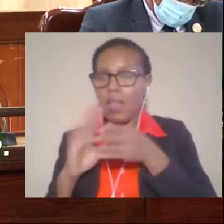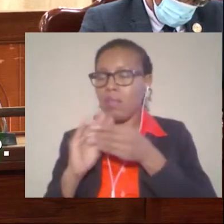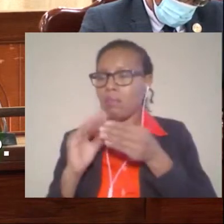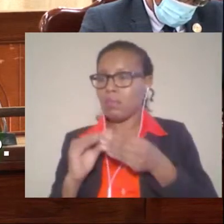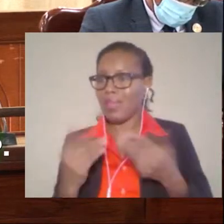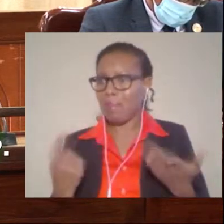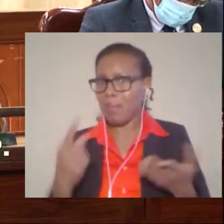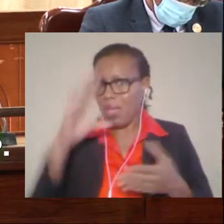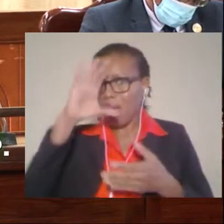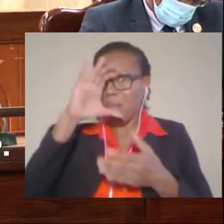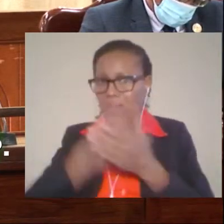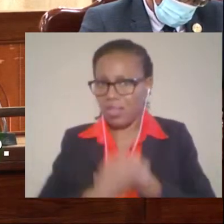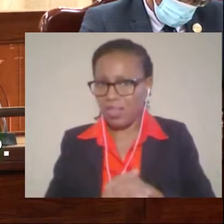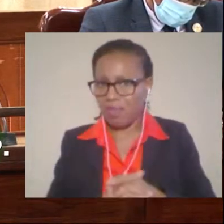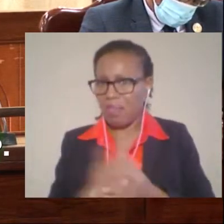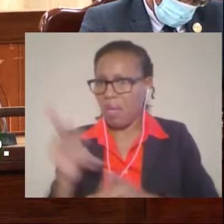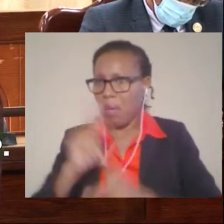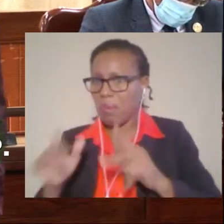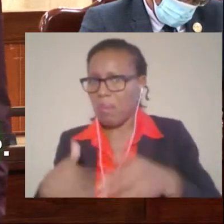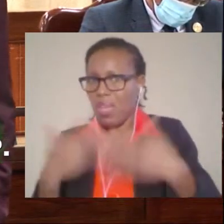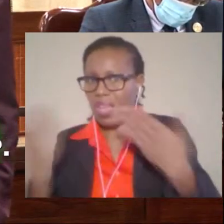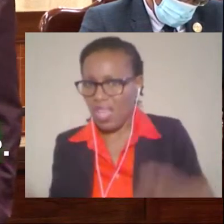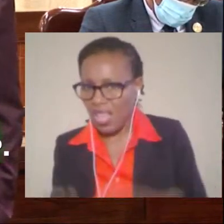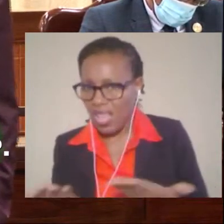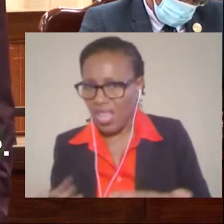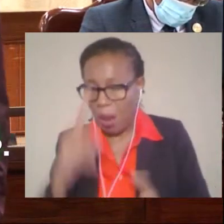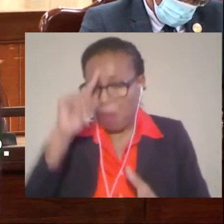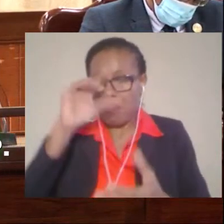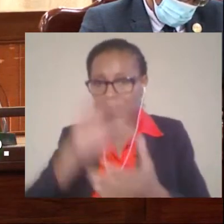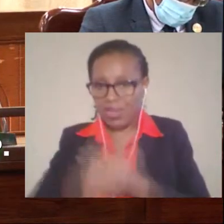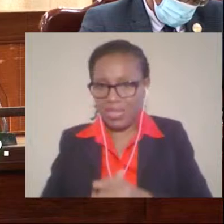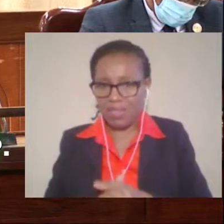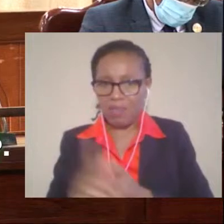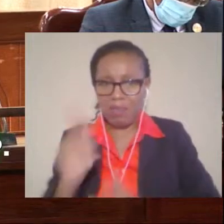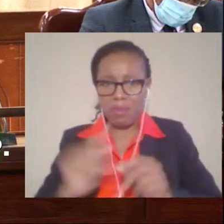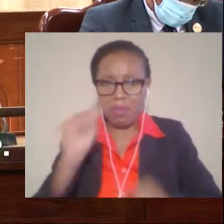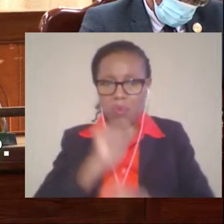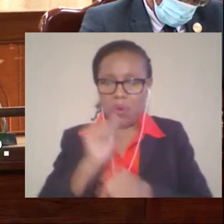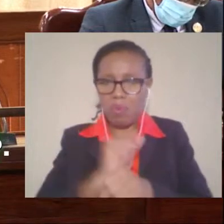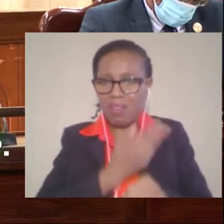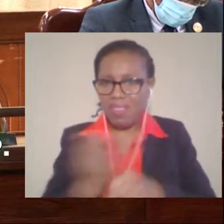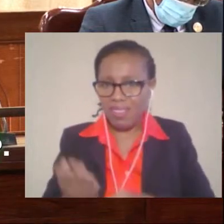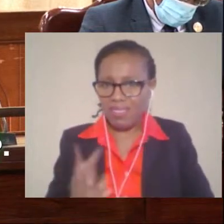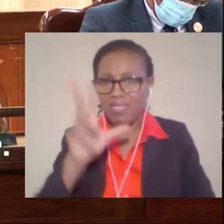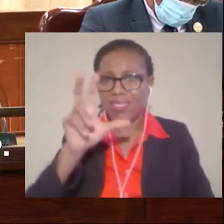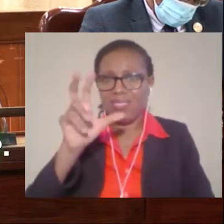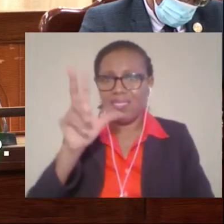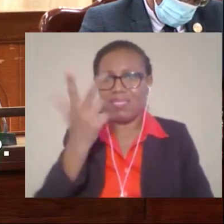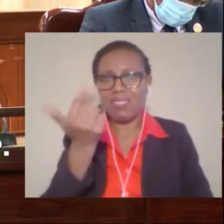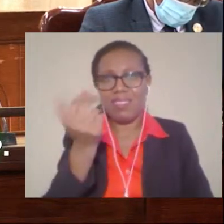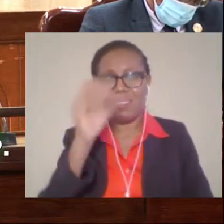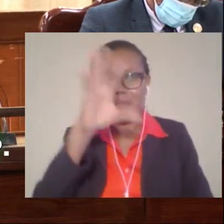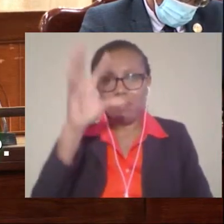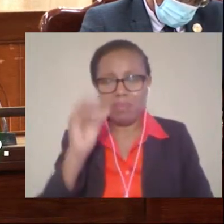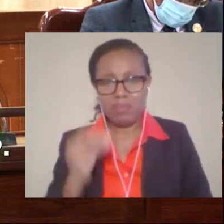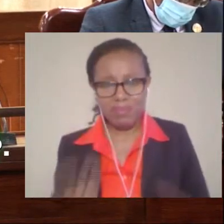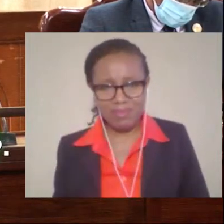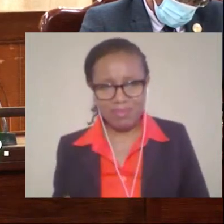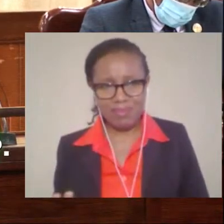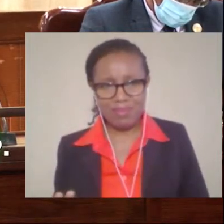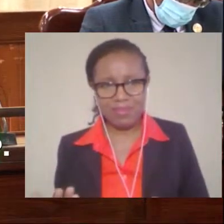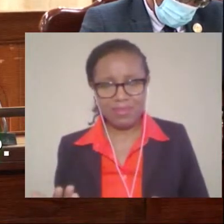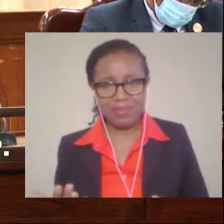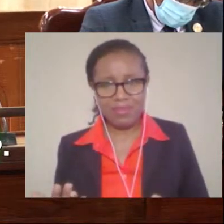unemployment rate is 13%. If you tell me that the unemployment rate in Barbados is less now than it